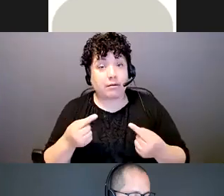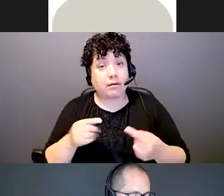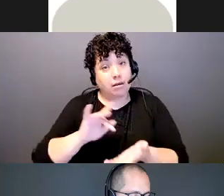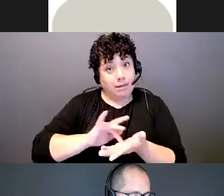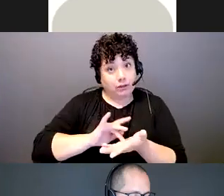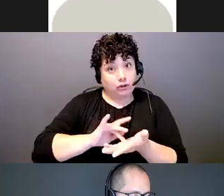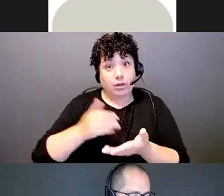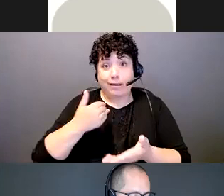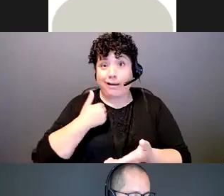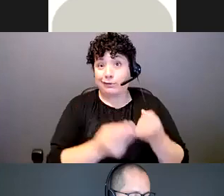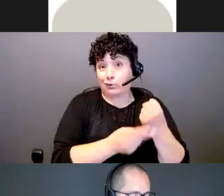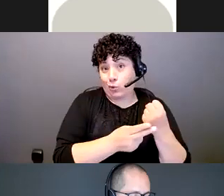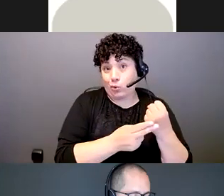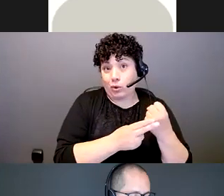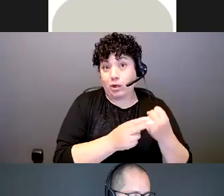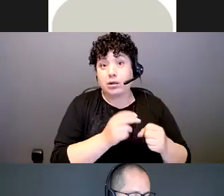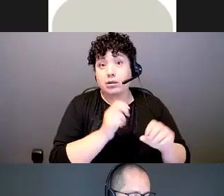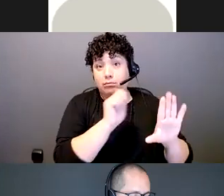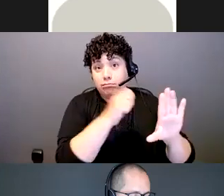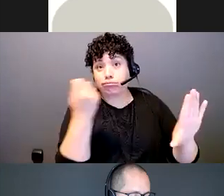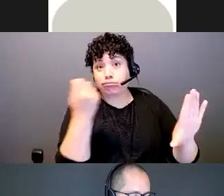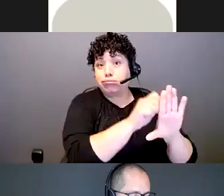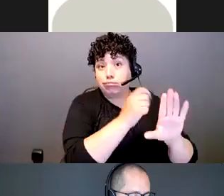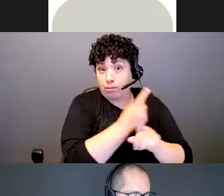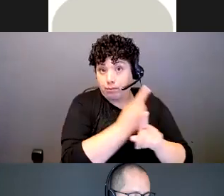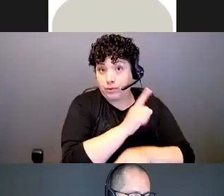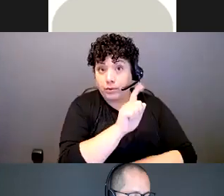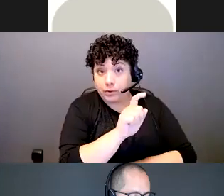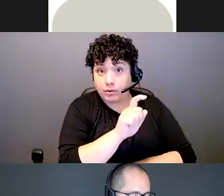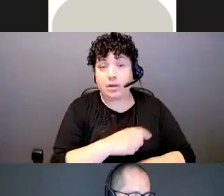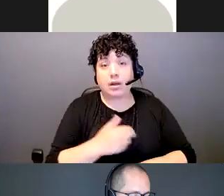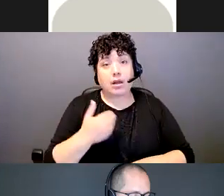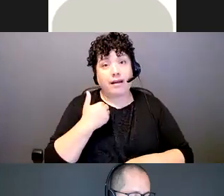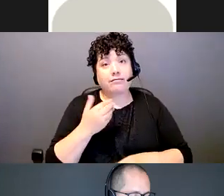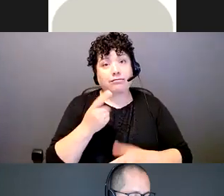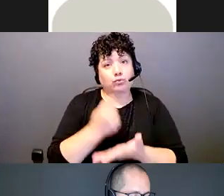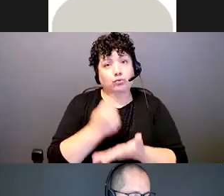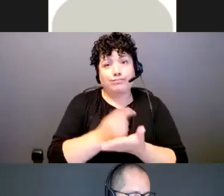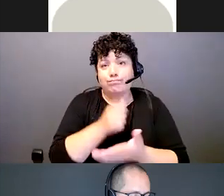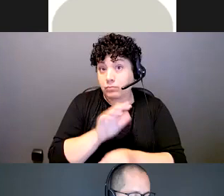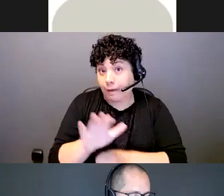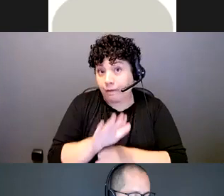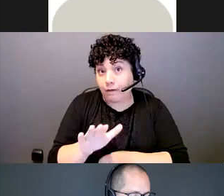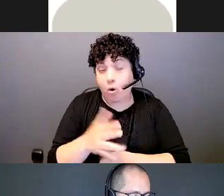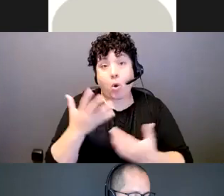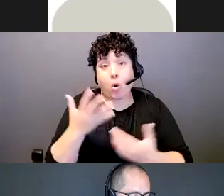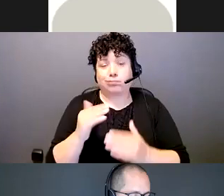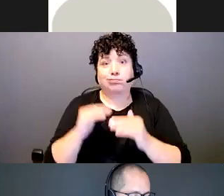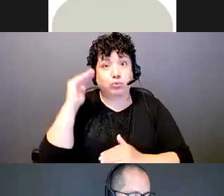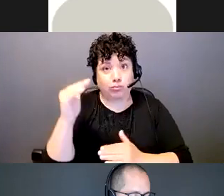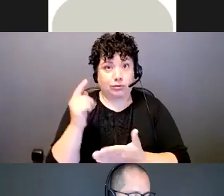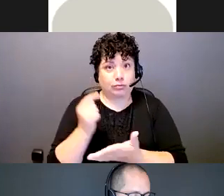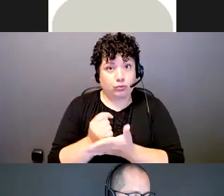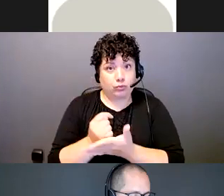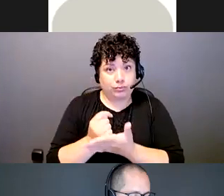in a safe place? Is the person being undertreated or overtreated for pain? And